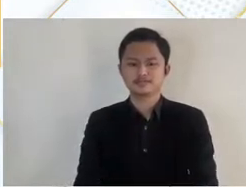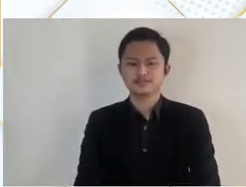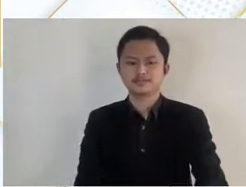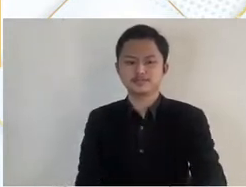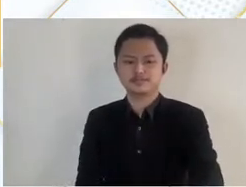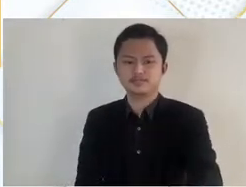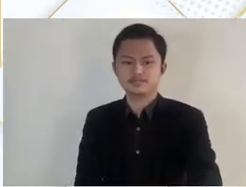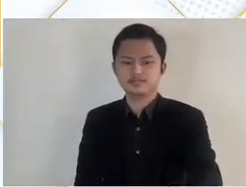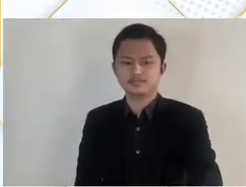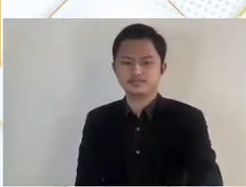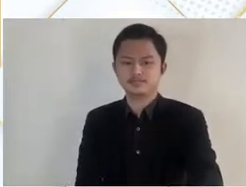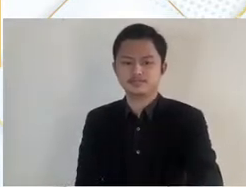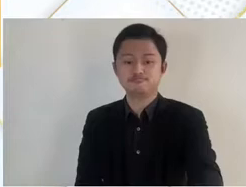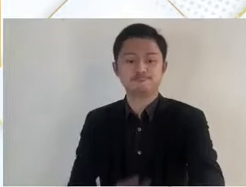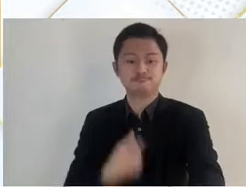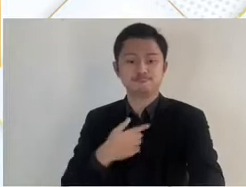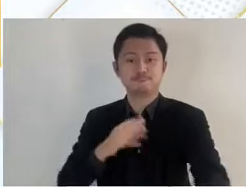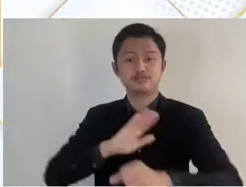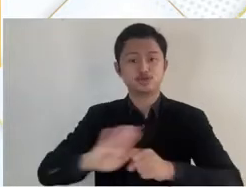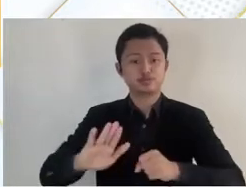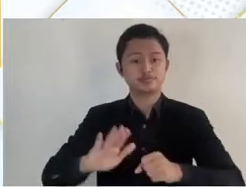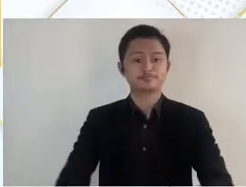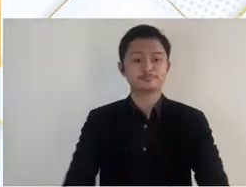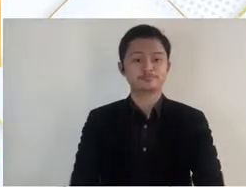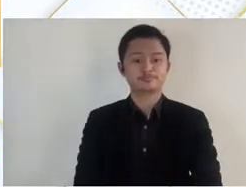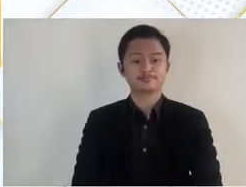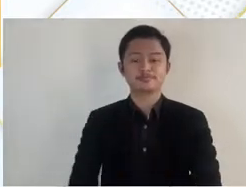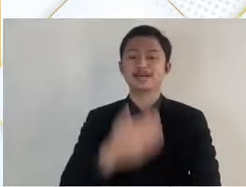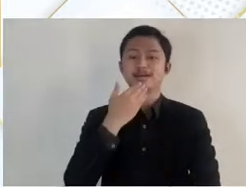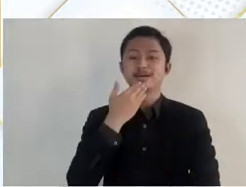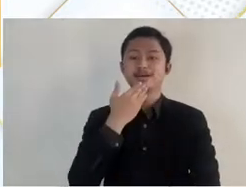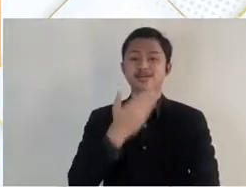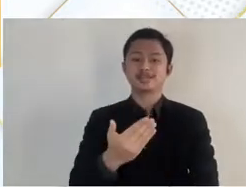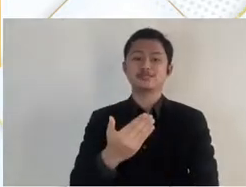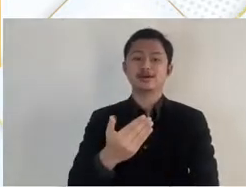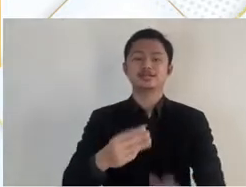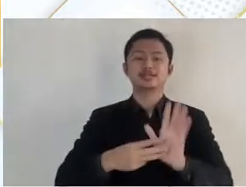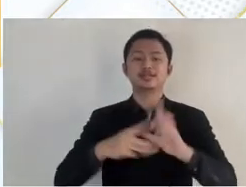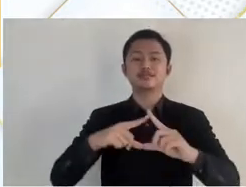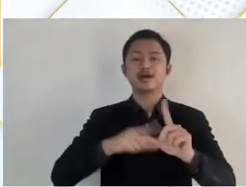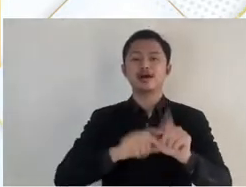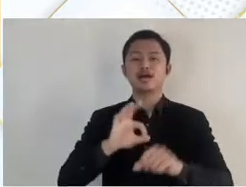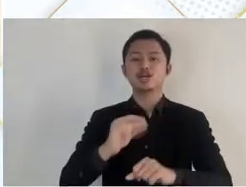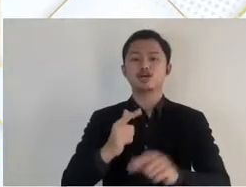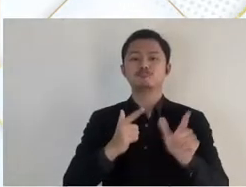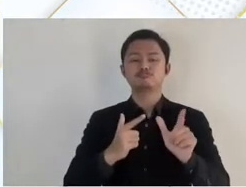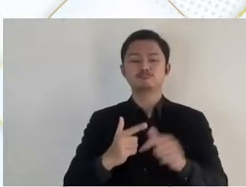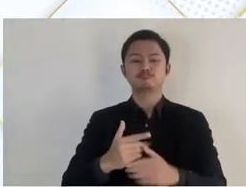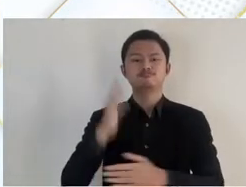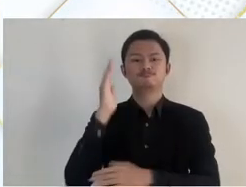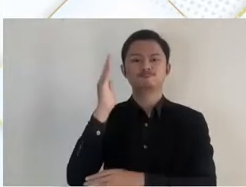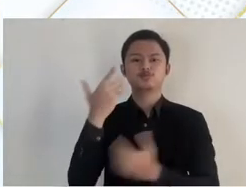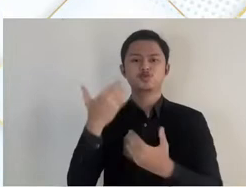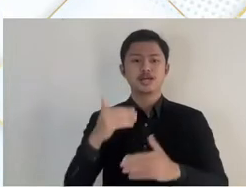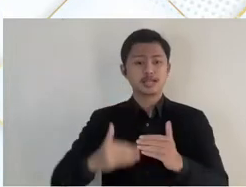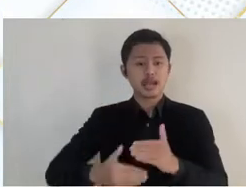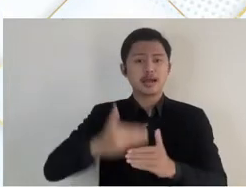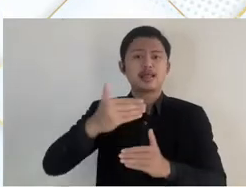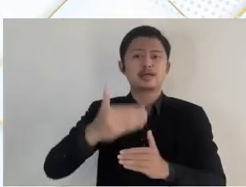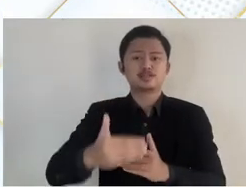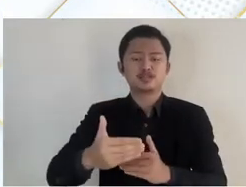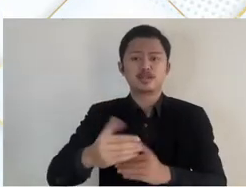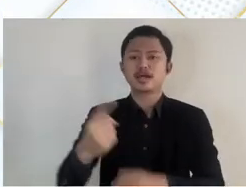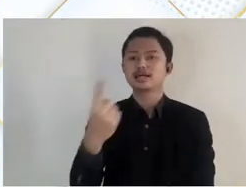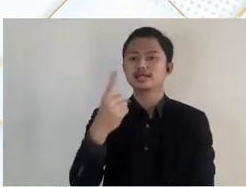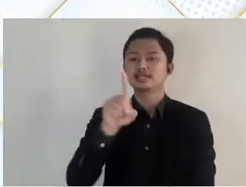2018. Thank you. That's all I have for now. Thank you, Major, for your presentation there. Now, I'd like to move on straight to the